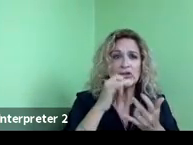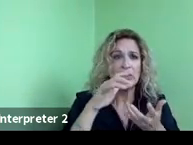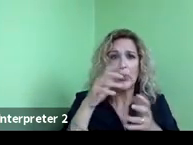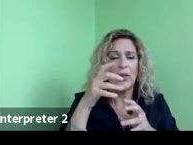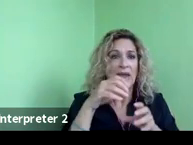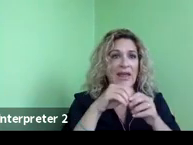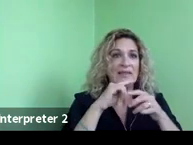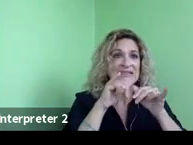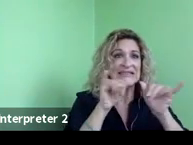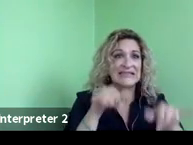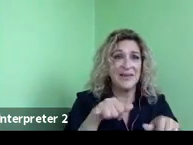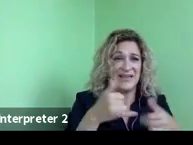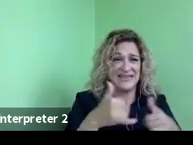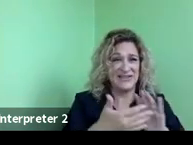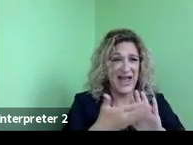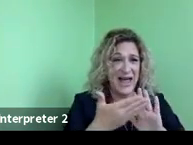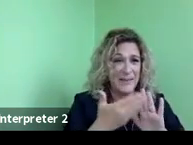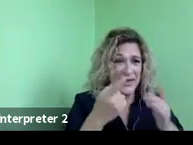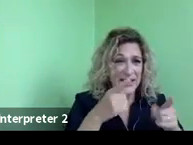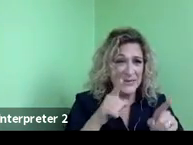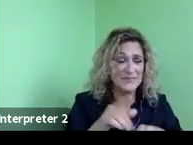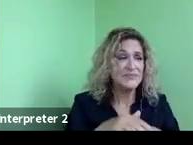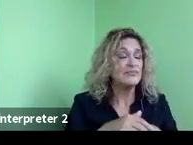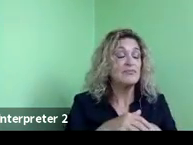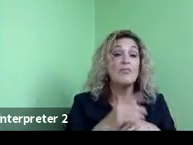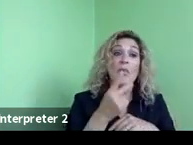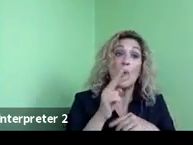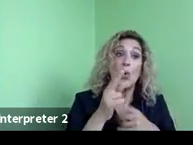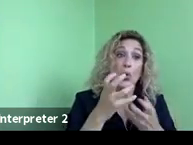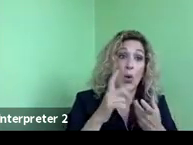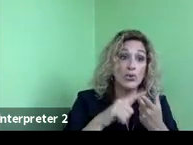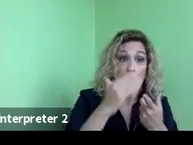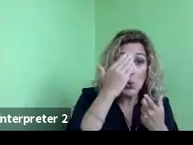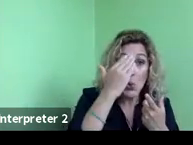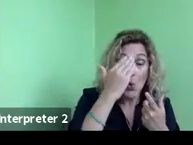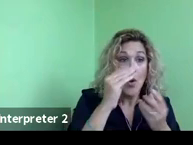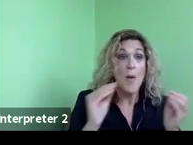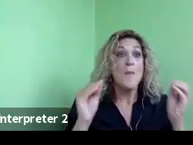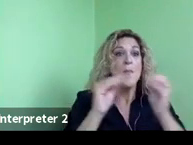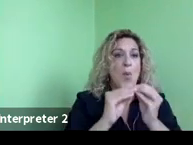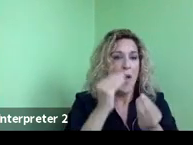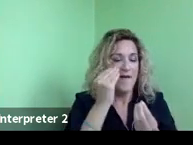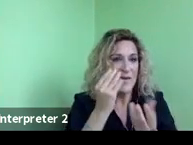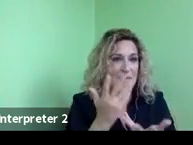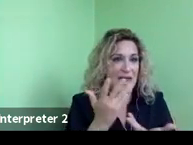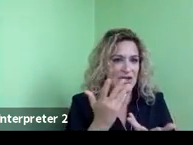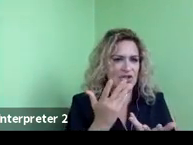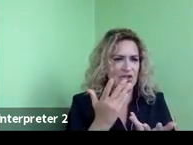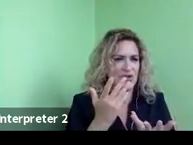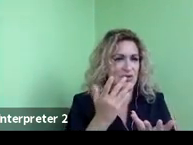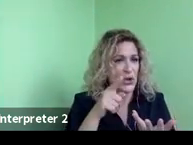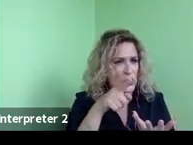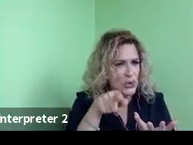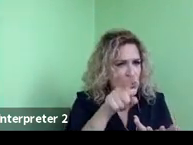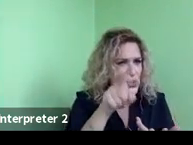be happening, or for more information that you might need to nudge your local